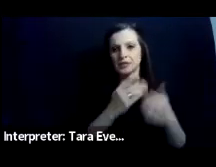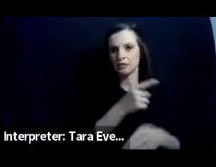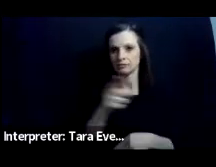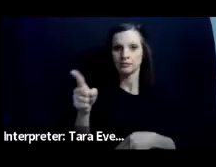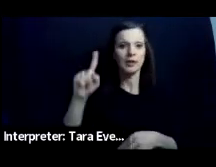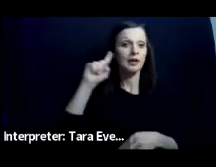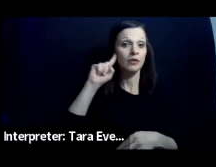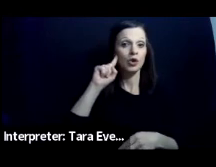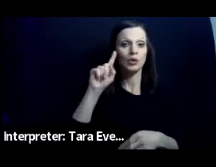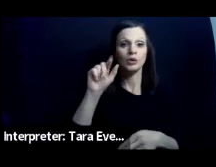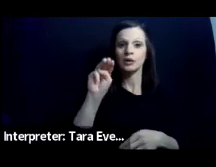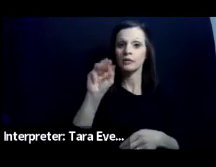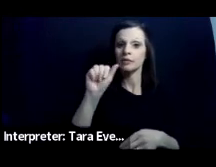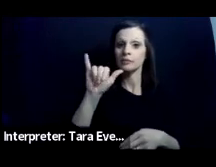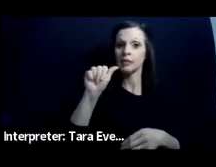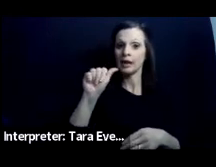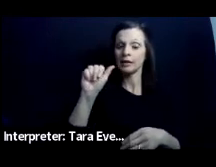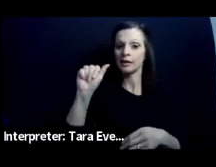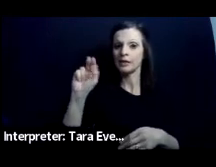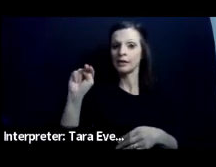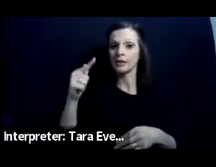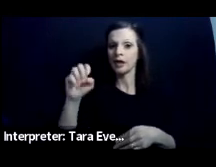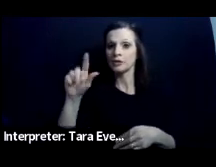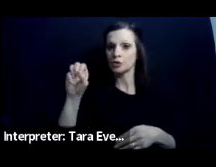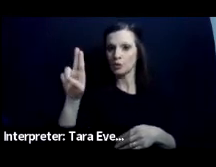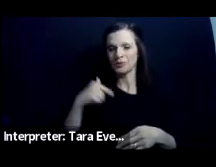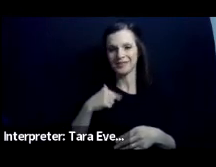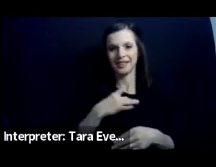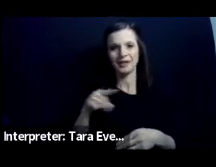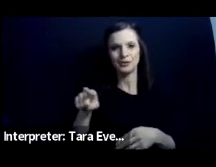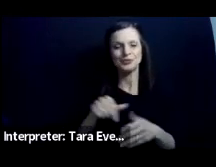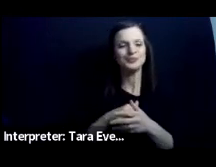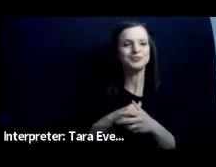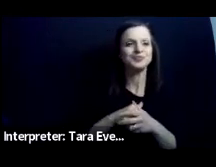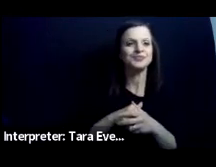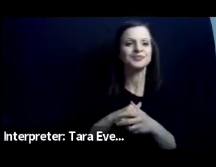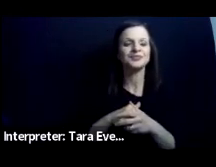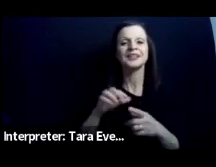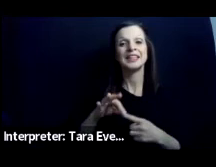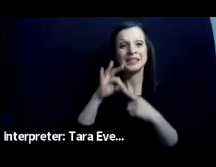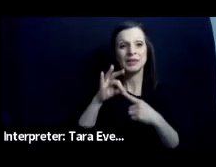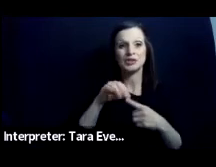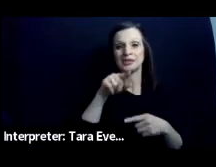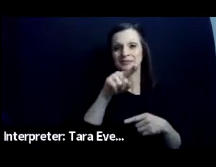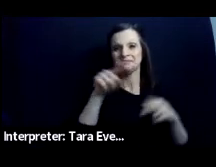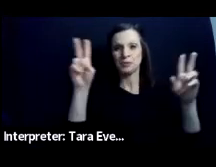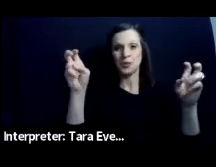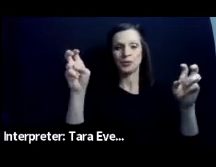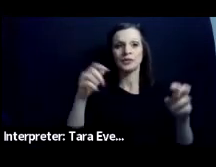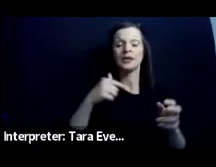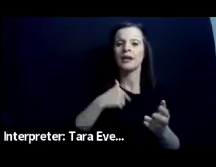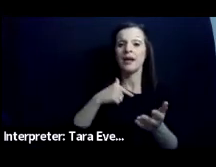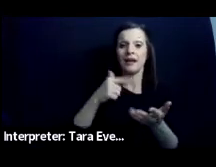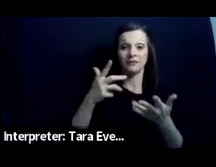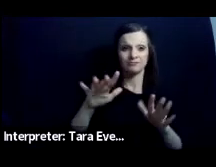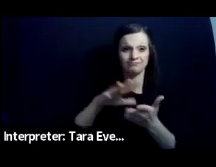of Maya Angelou. I'm rather fond of her. Especially this one. I've learned that people will forget what